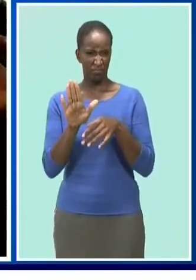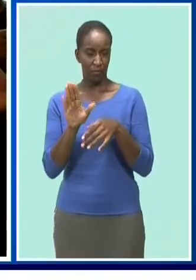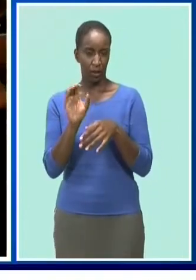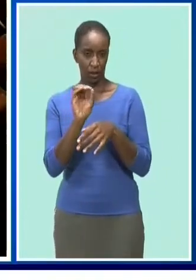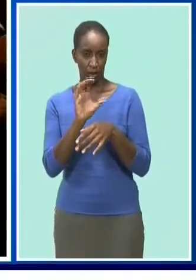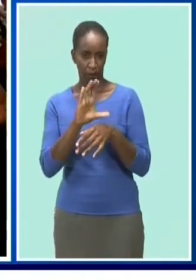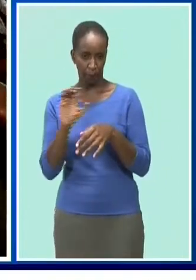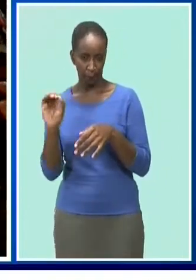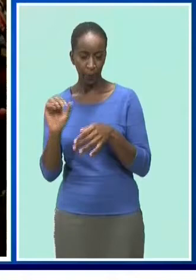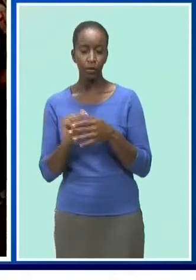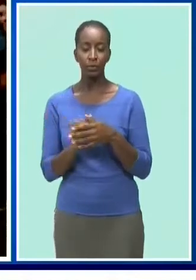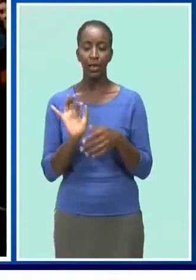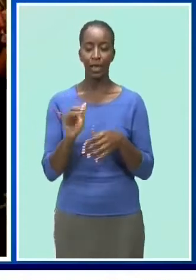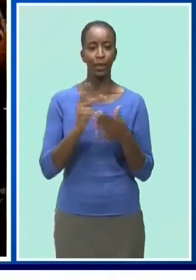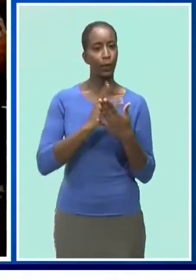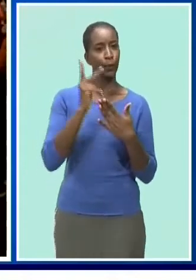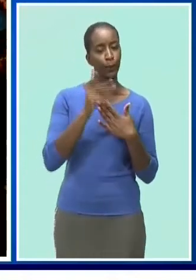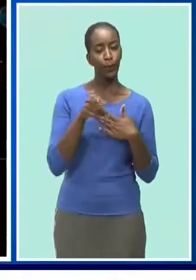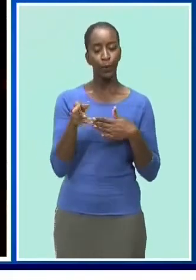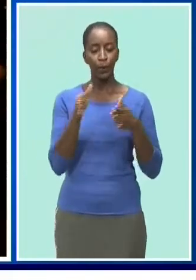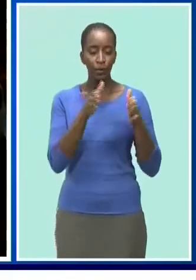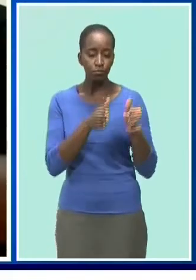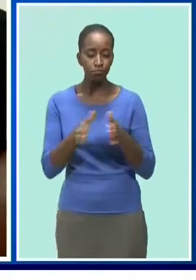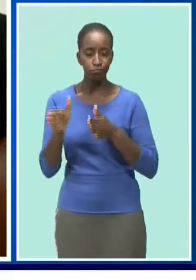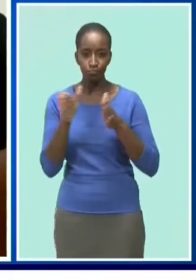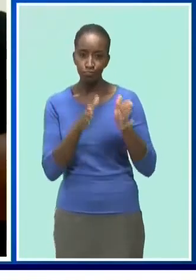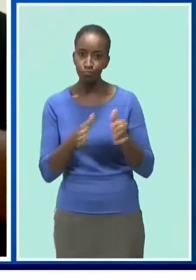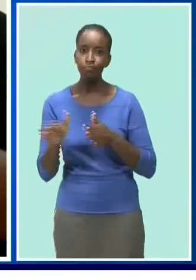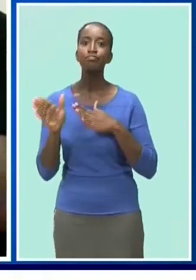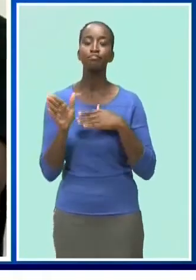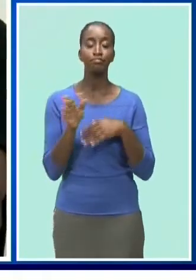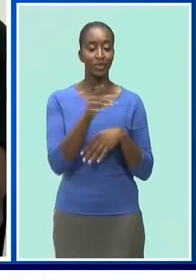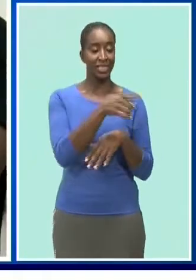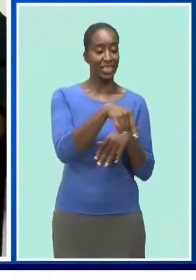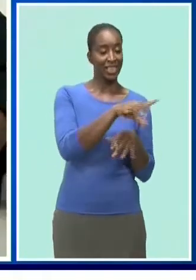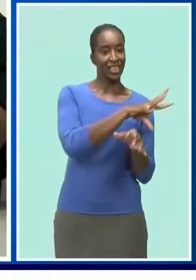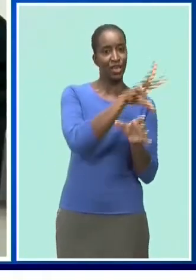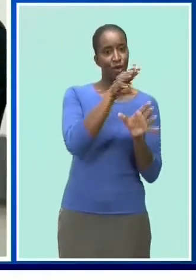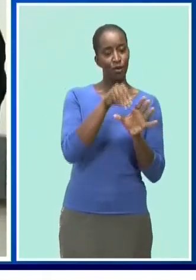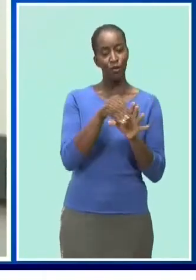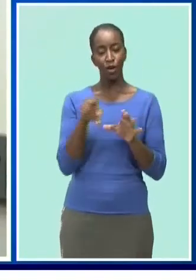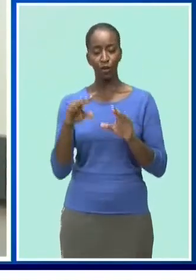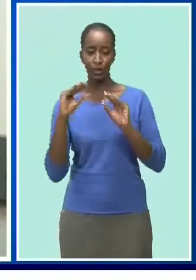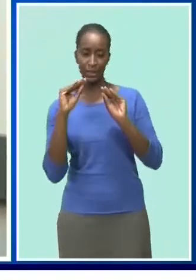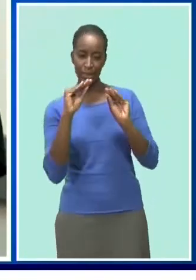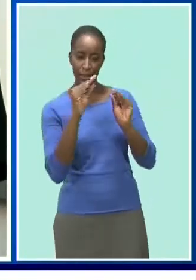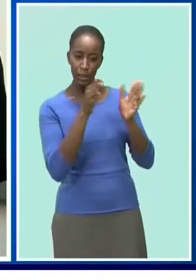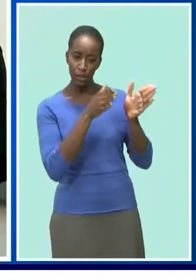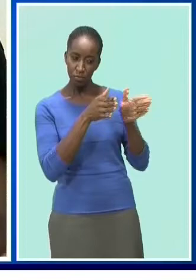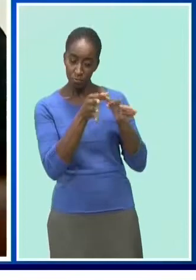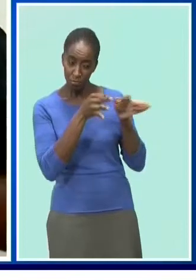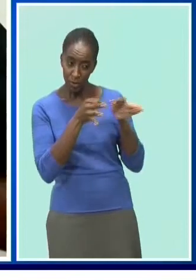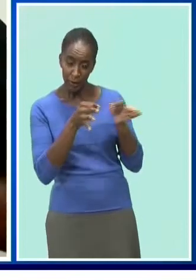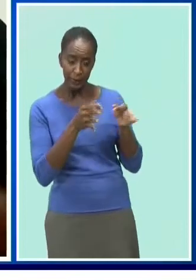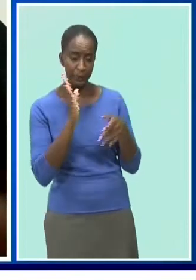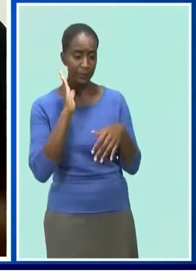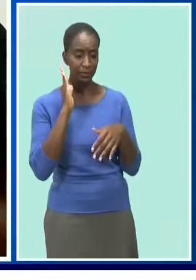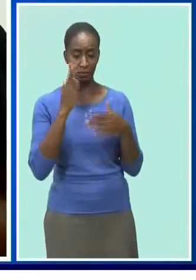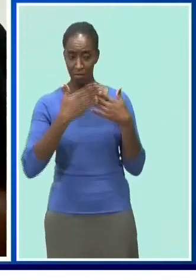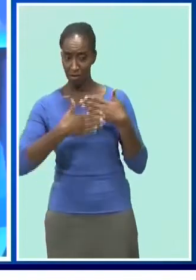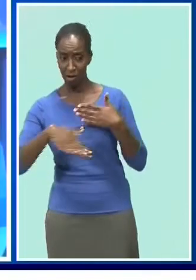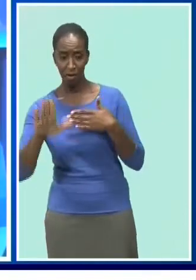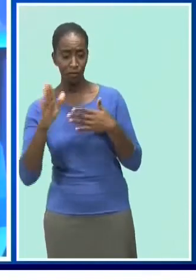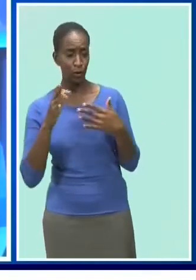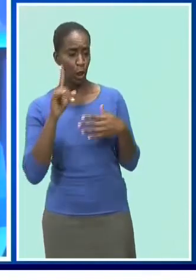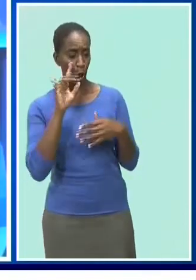putting the project together and is taking participants through the paces. He says it gives them a way to have their voices heard. For the